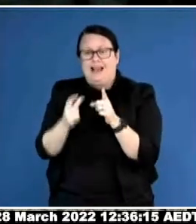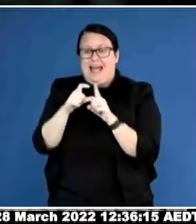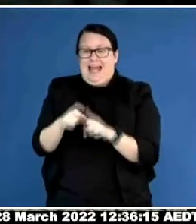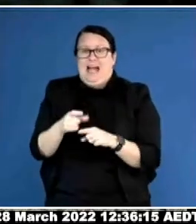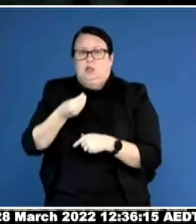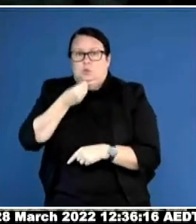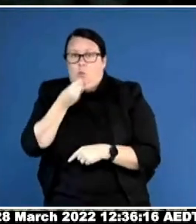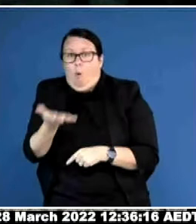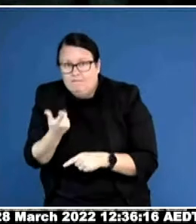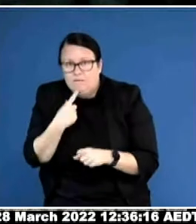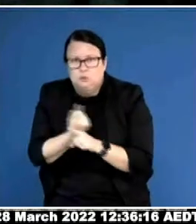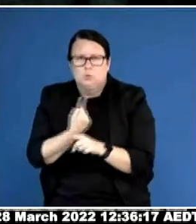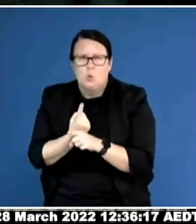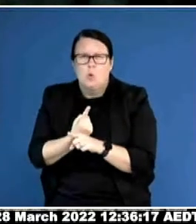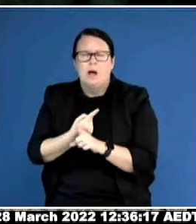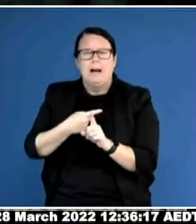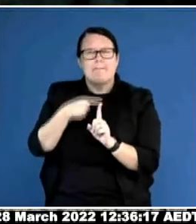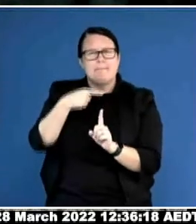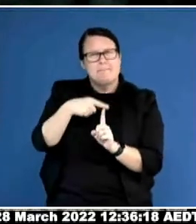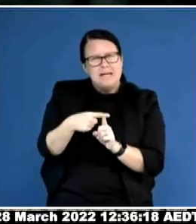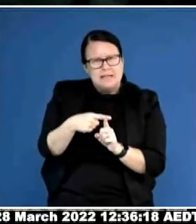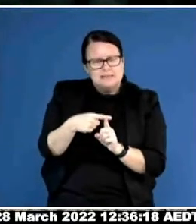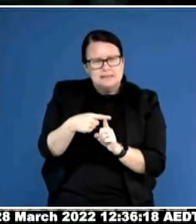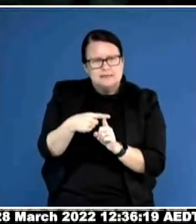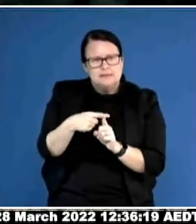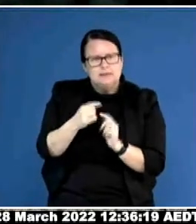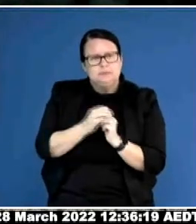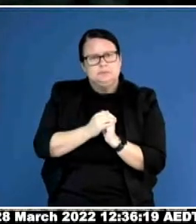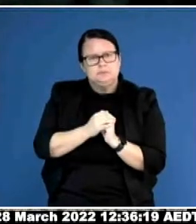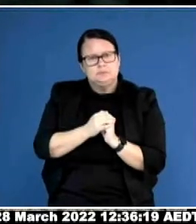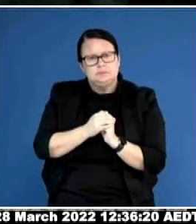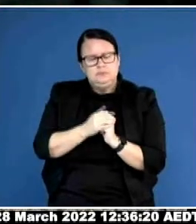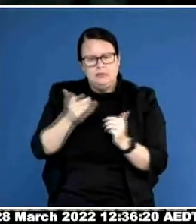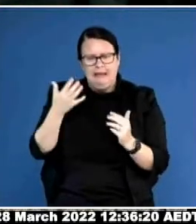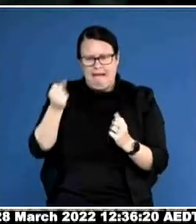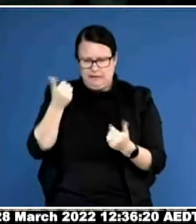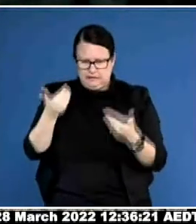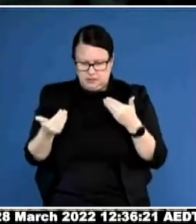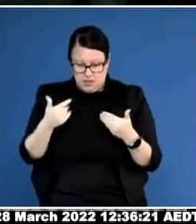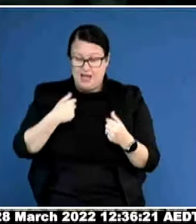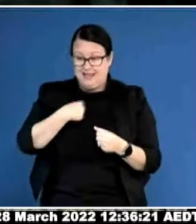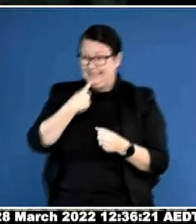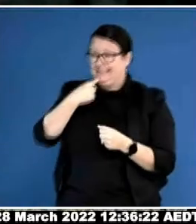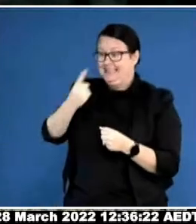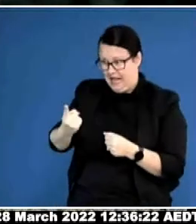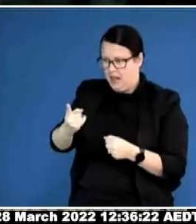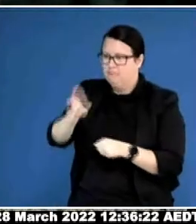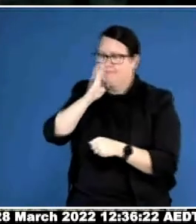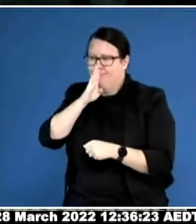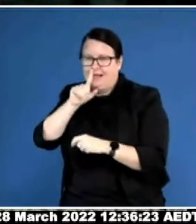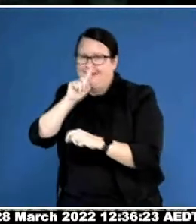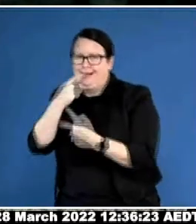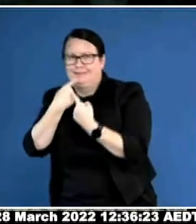tension between having someone to disclose to where there's confidentiality, but also someone